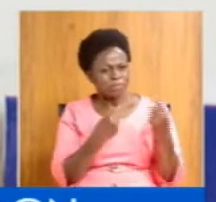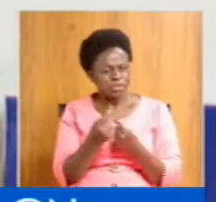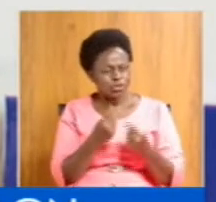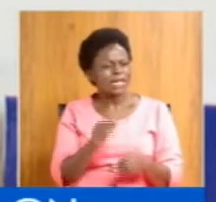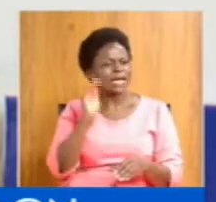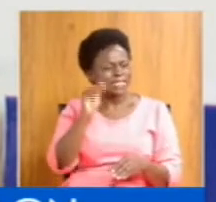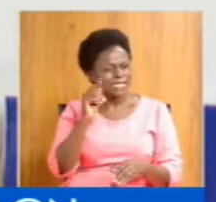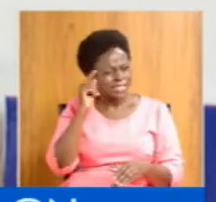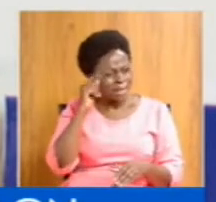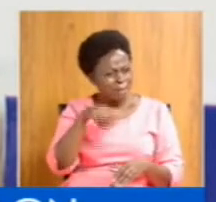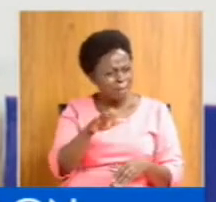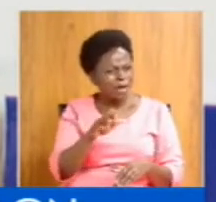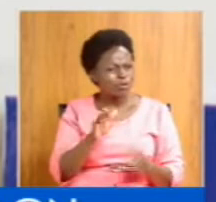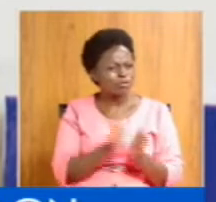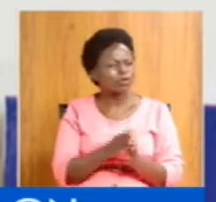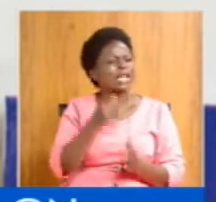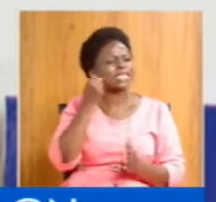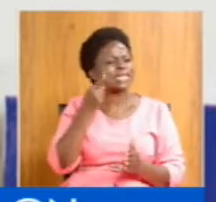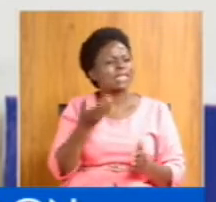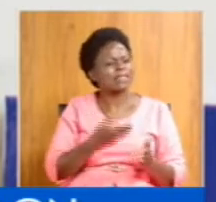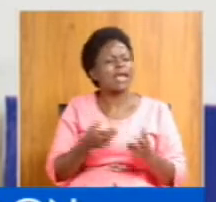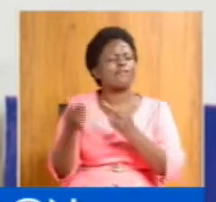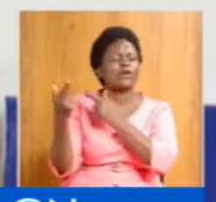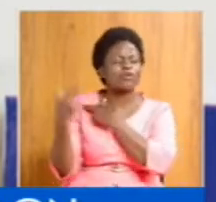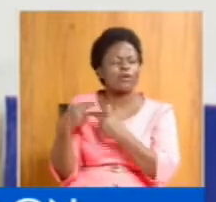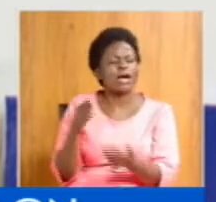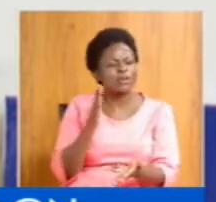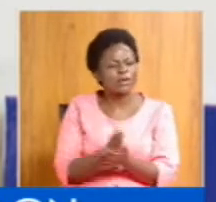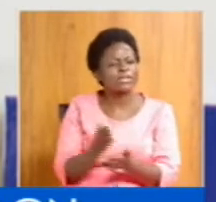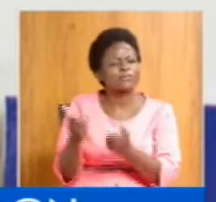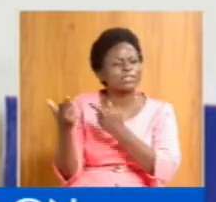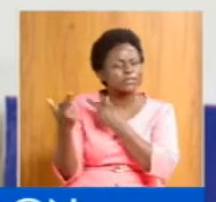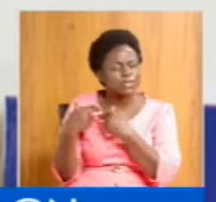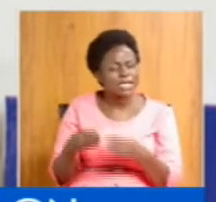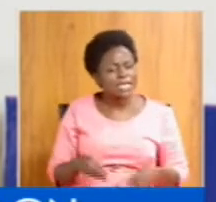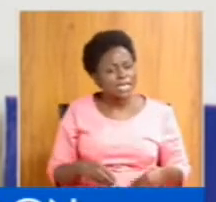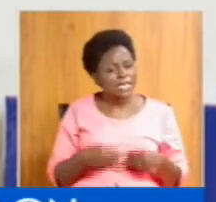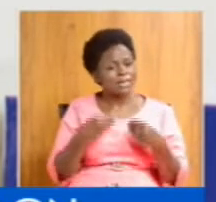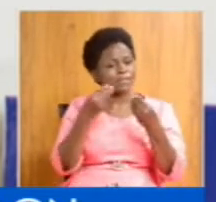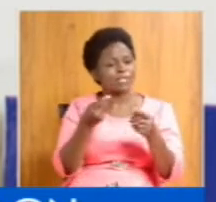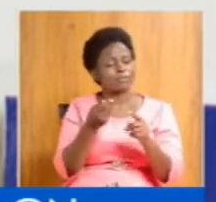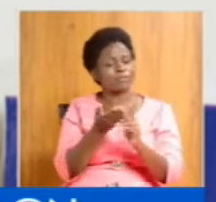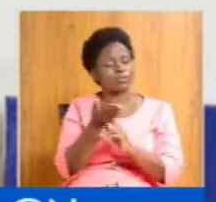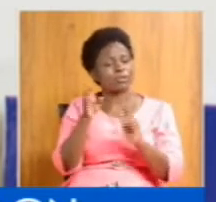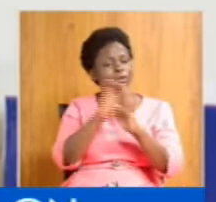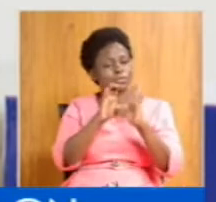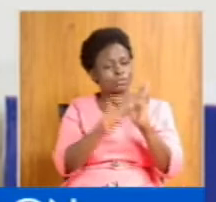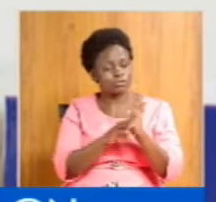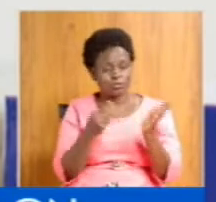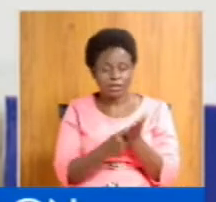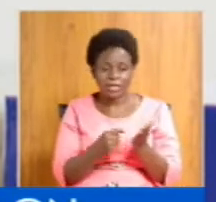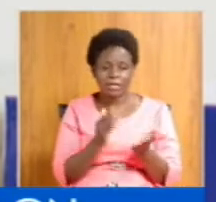for what is theirs. Also understanding that they also have a role and a right and a responsibility given to them by the constitution of Uganda. Because it's not